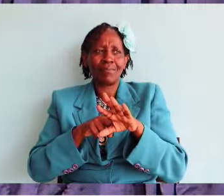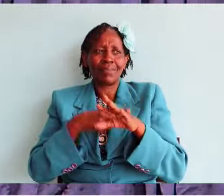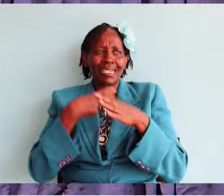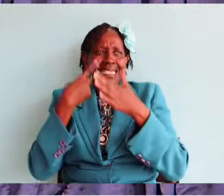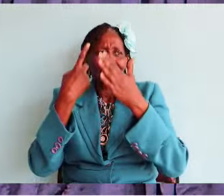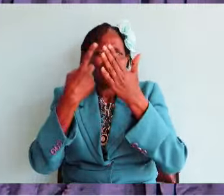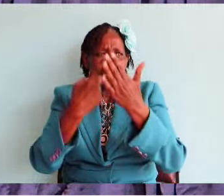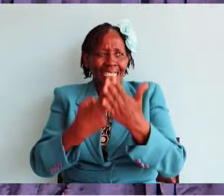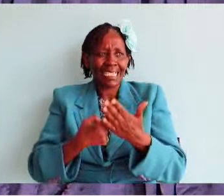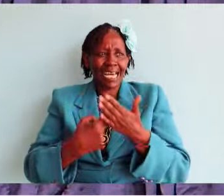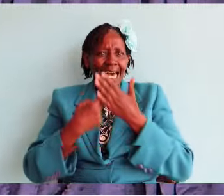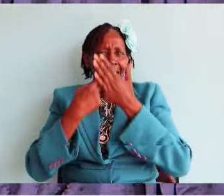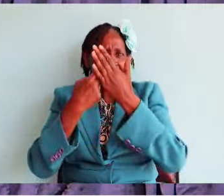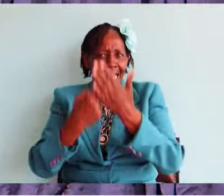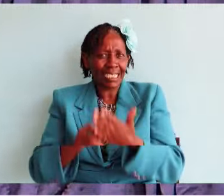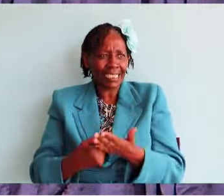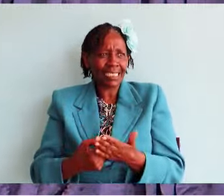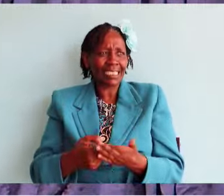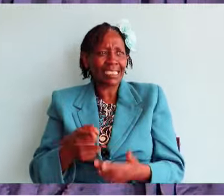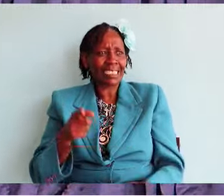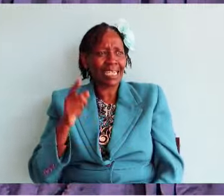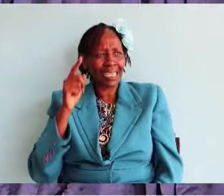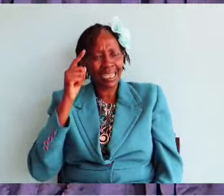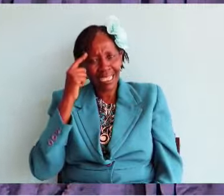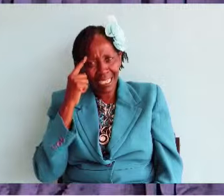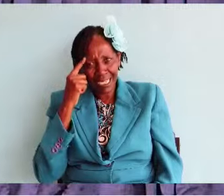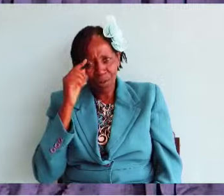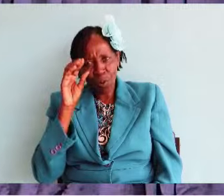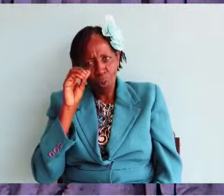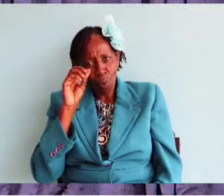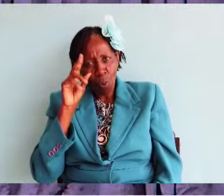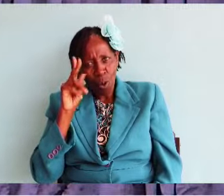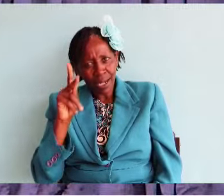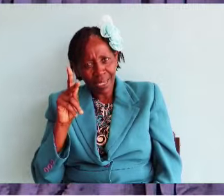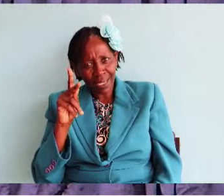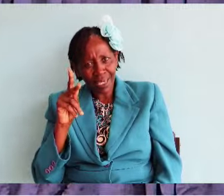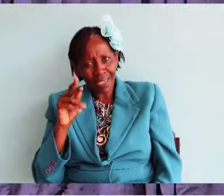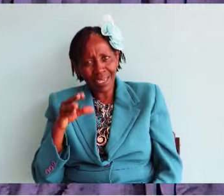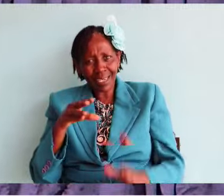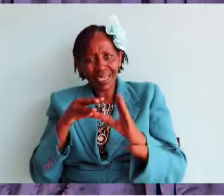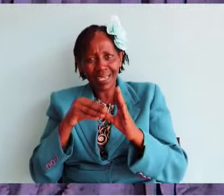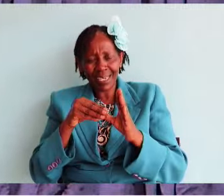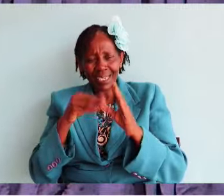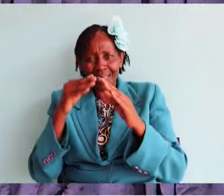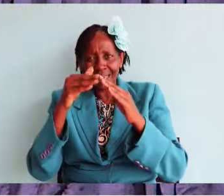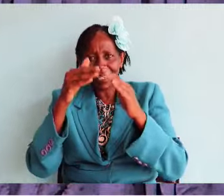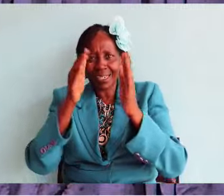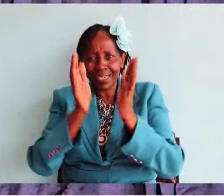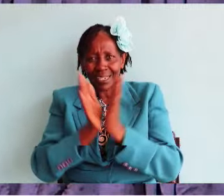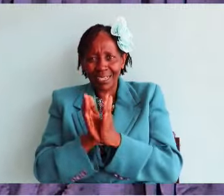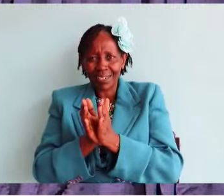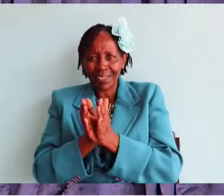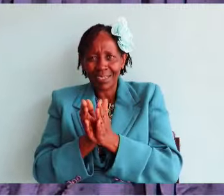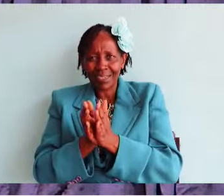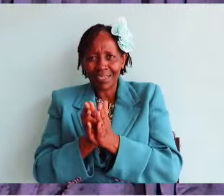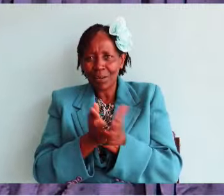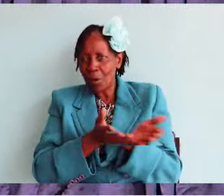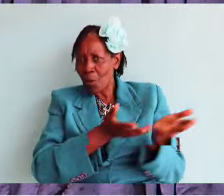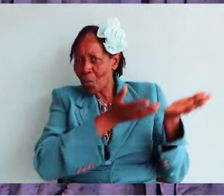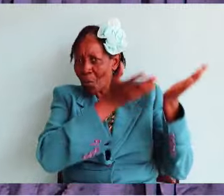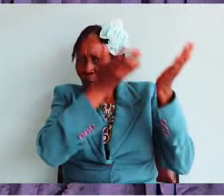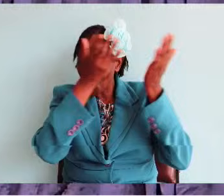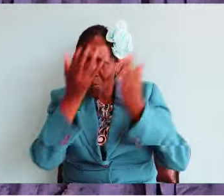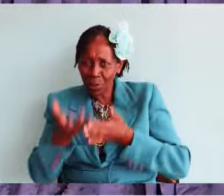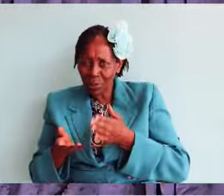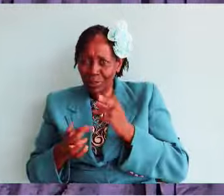was reflecting and I said, okay, Gideon brought 32,000 men and God decided to